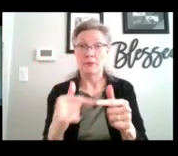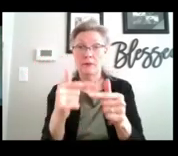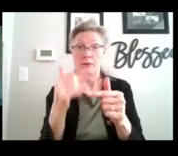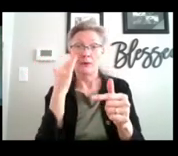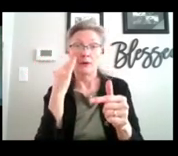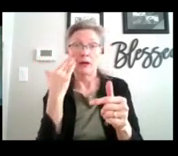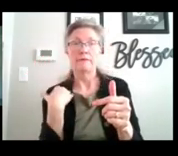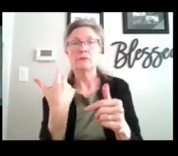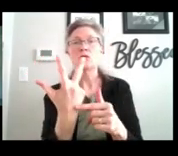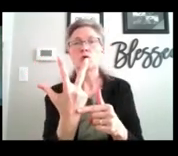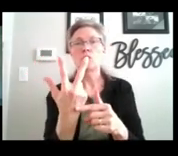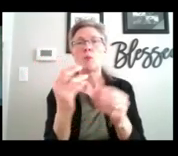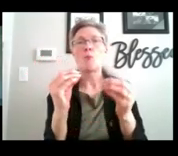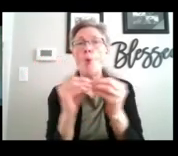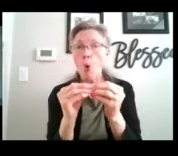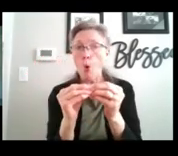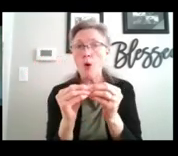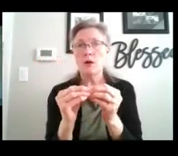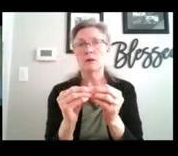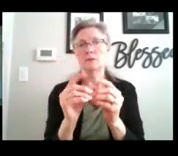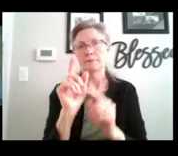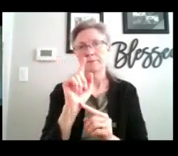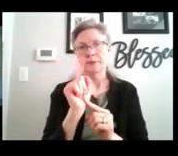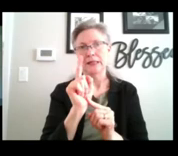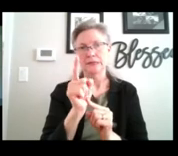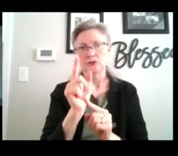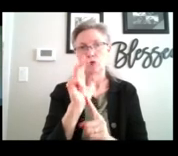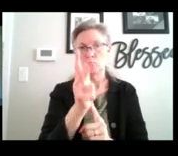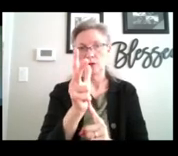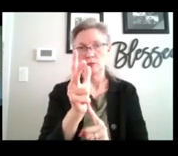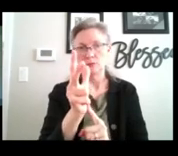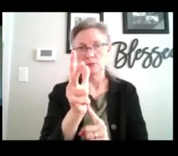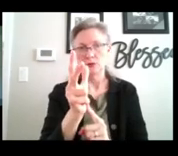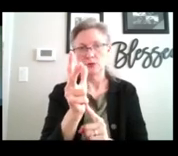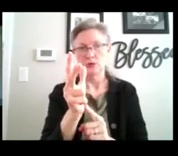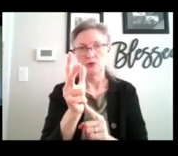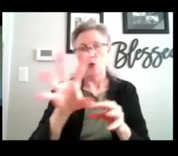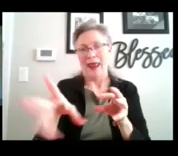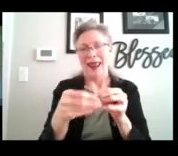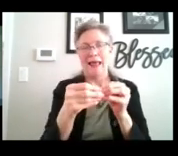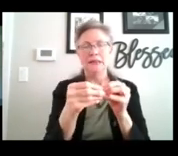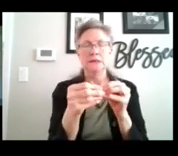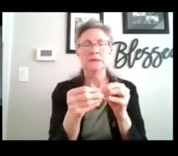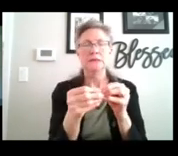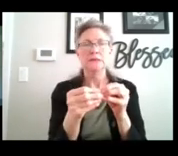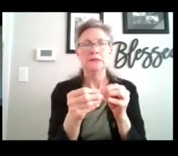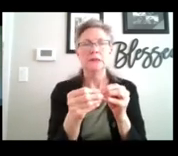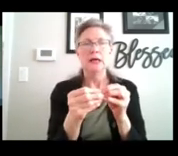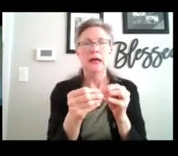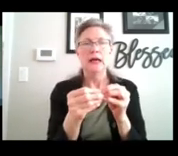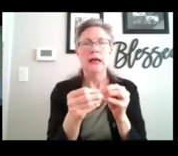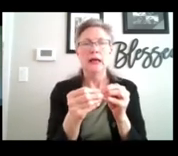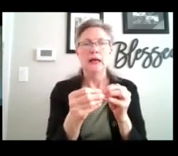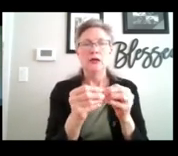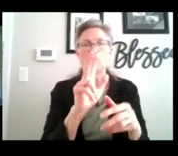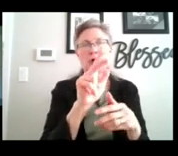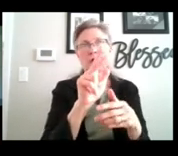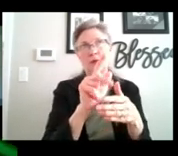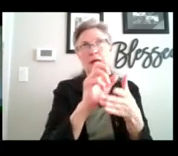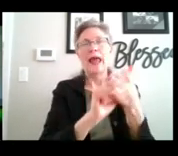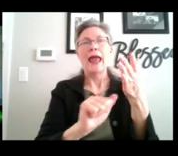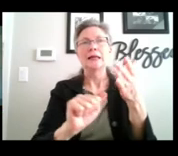only got 3 more minutes, right? Because I started with 23 minutes. I added 20, so I know that I have 3 minutes